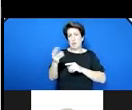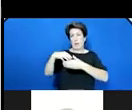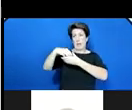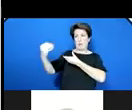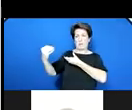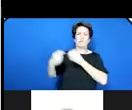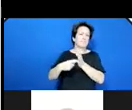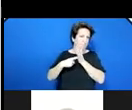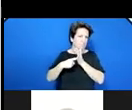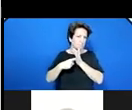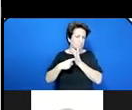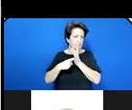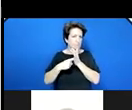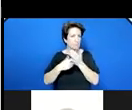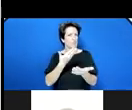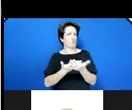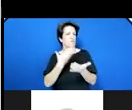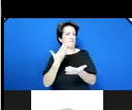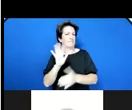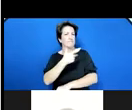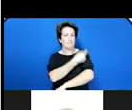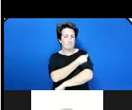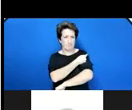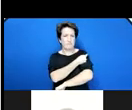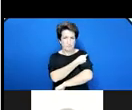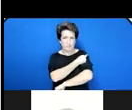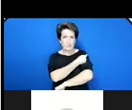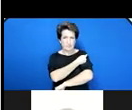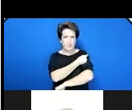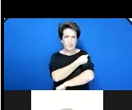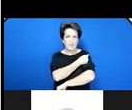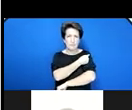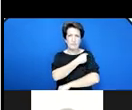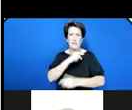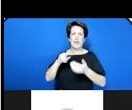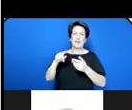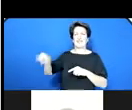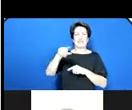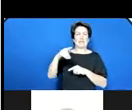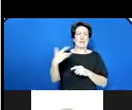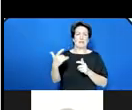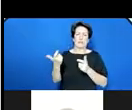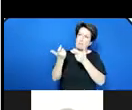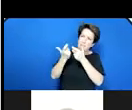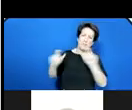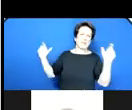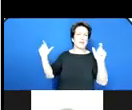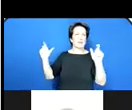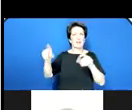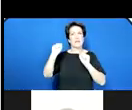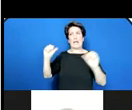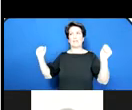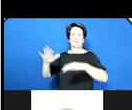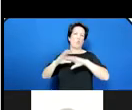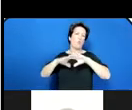of vaccination policy applies, and they are large spaces with capacities of 20,000 persons or more. A couple of